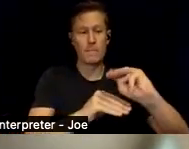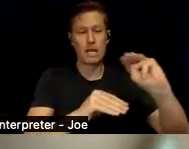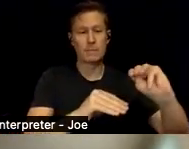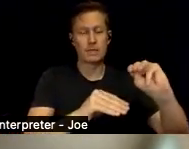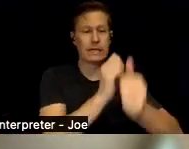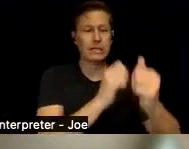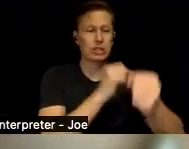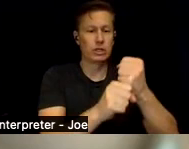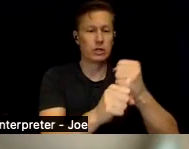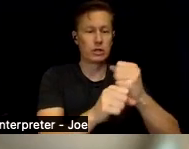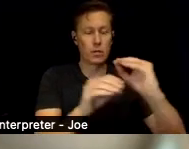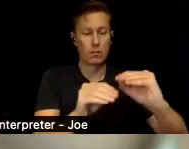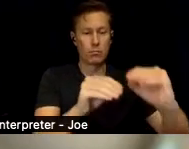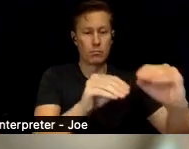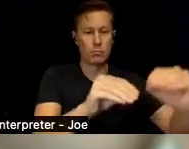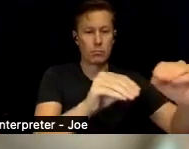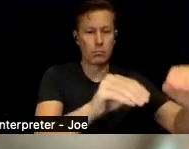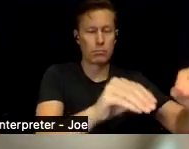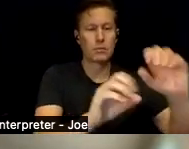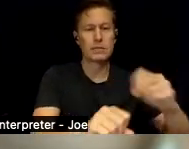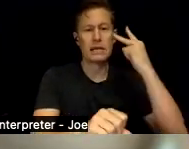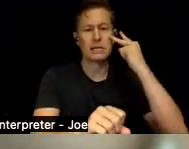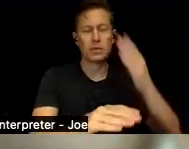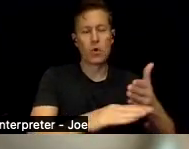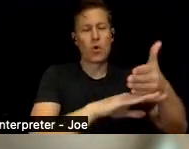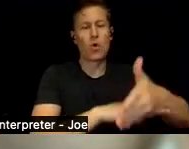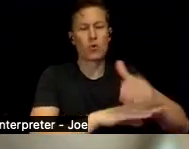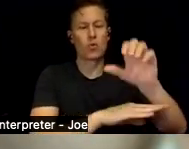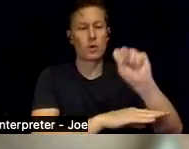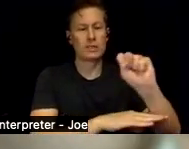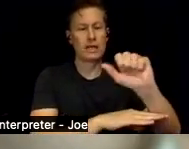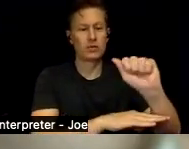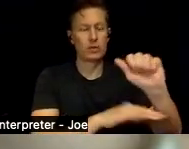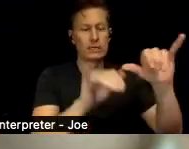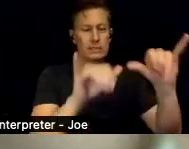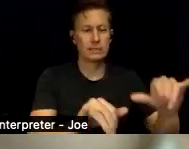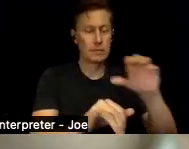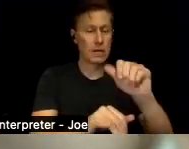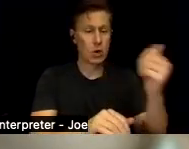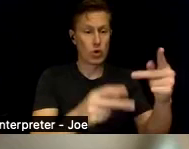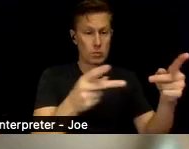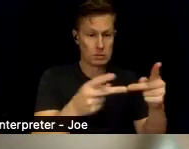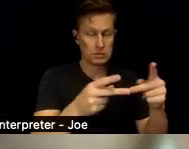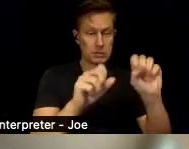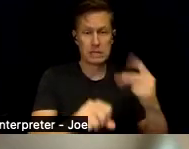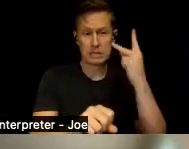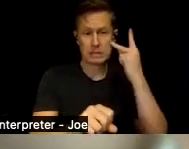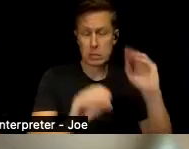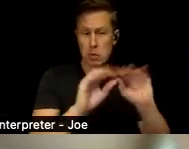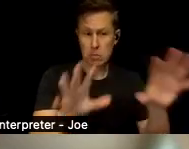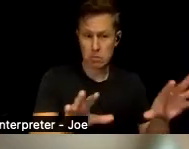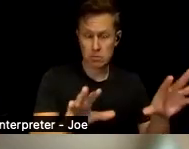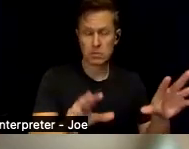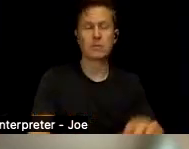you can see the deformation across the San Andreas system and elsewhere quite clearly, even though